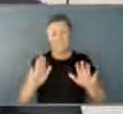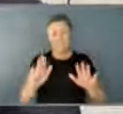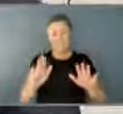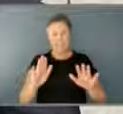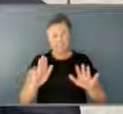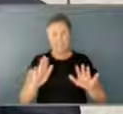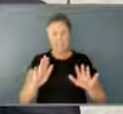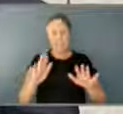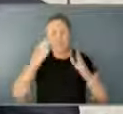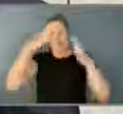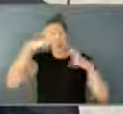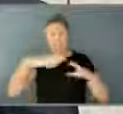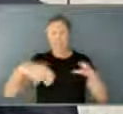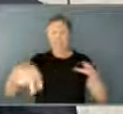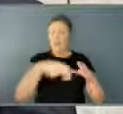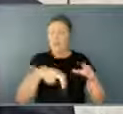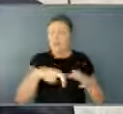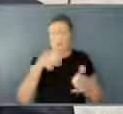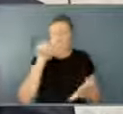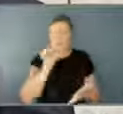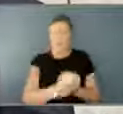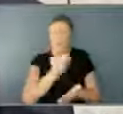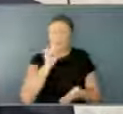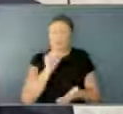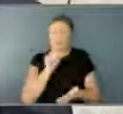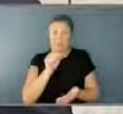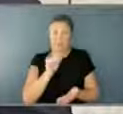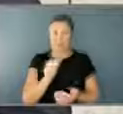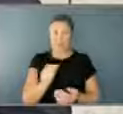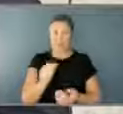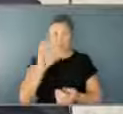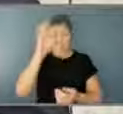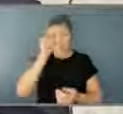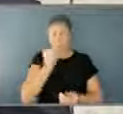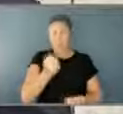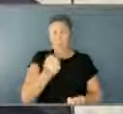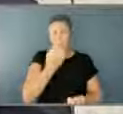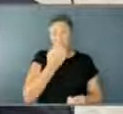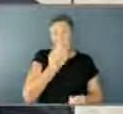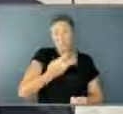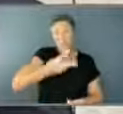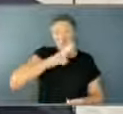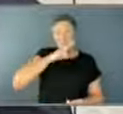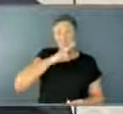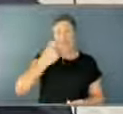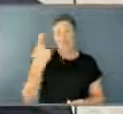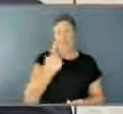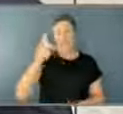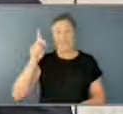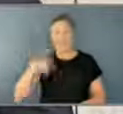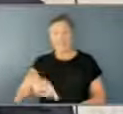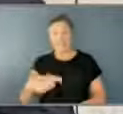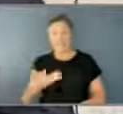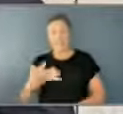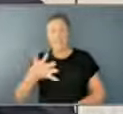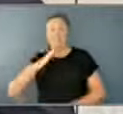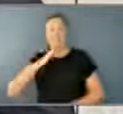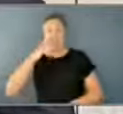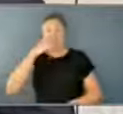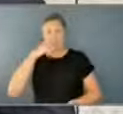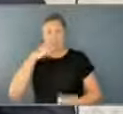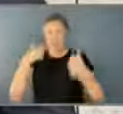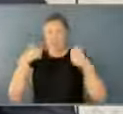211,500 people have come back. We've had a handful of cases that haven't been completely contained within that. But I can